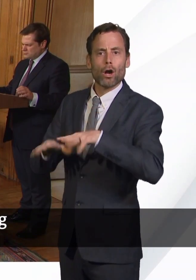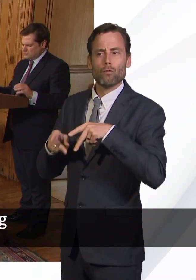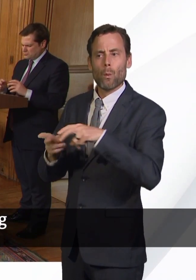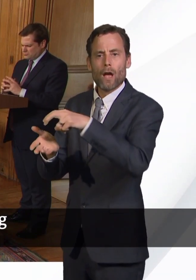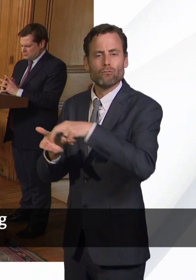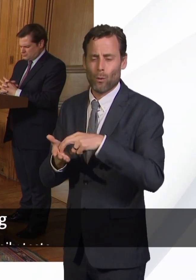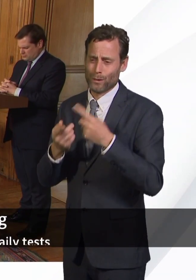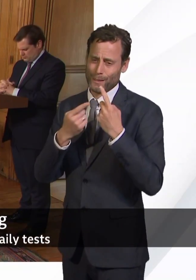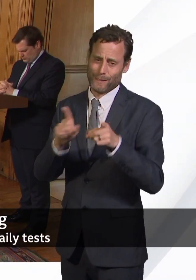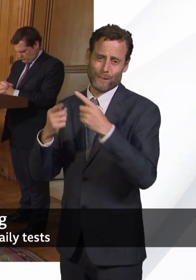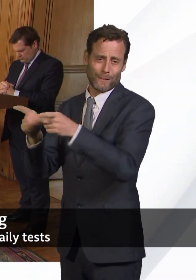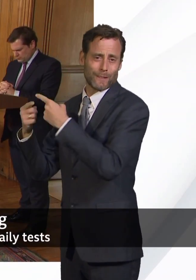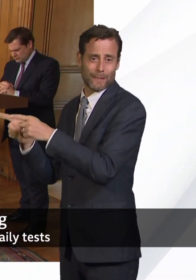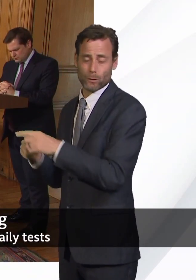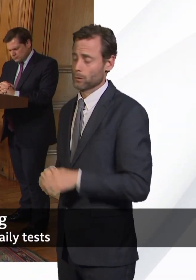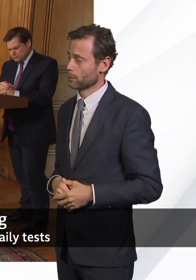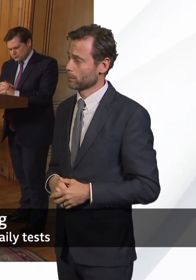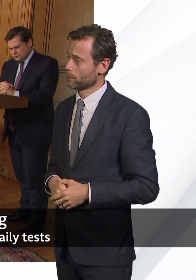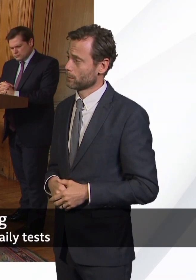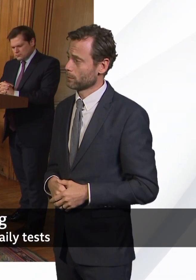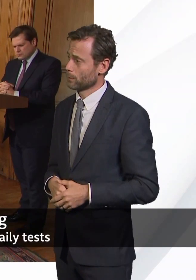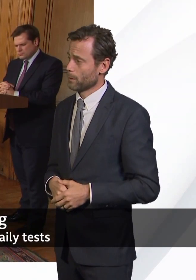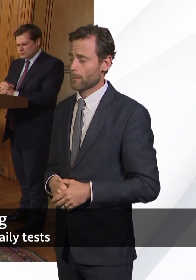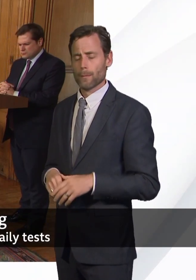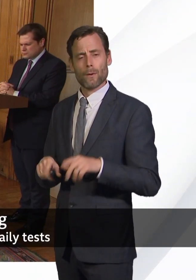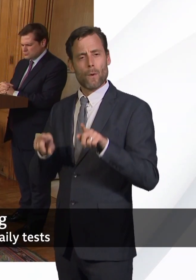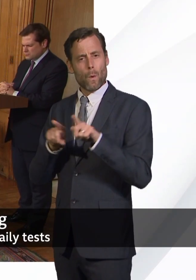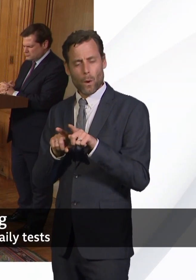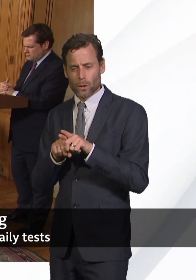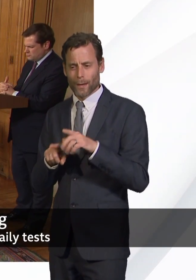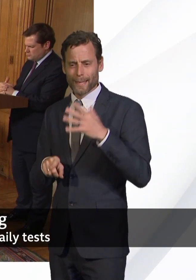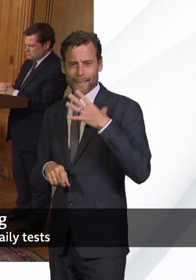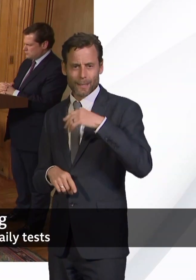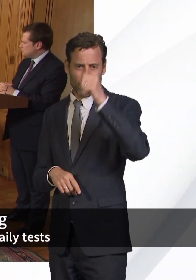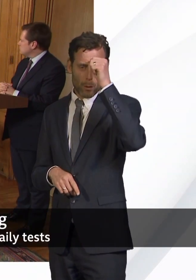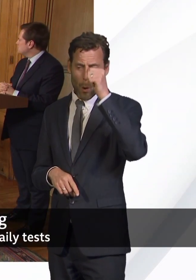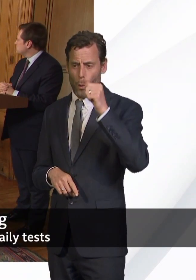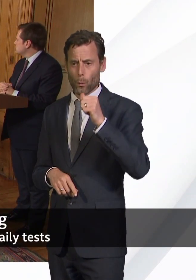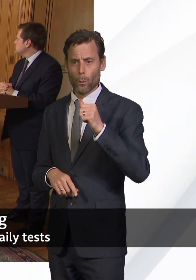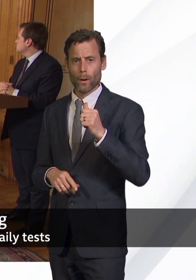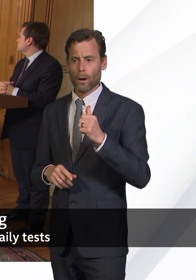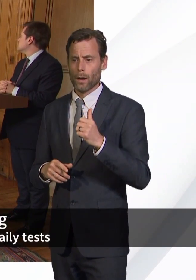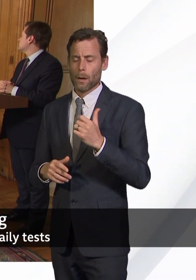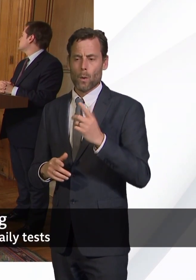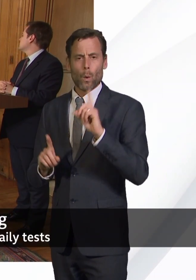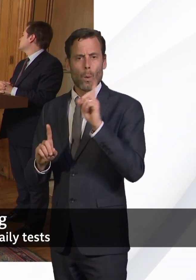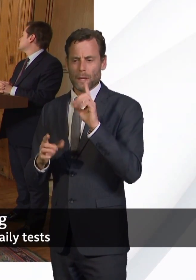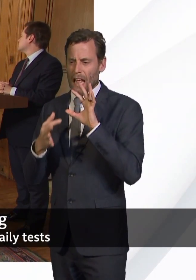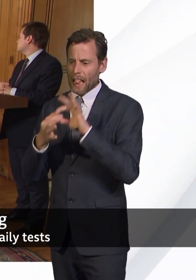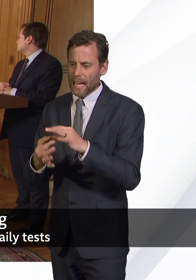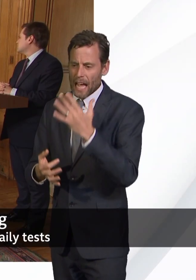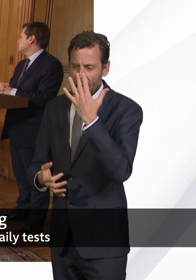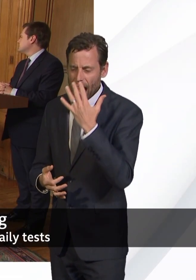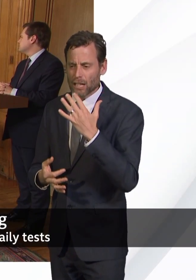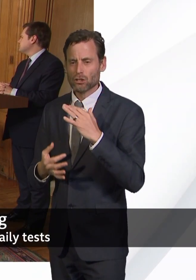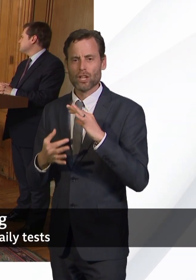testing is very different, and because we're still understanding the risks to different stratas of the population, so by age or by other